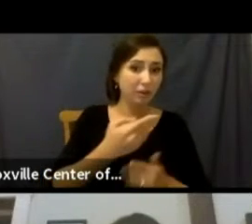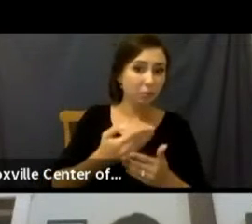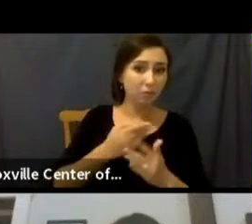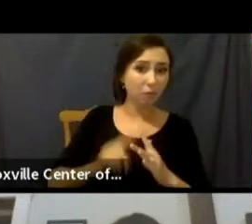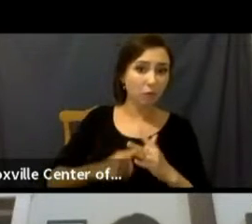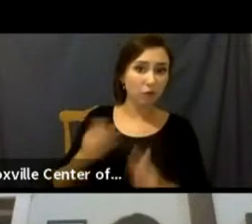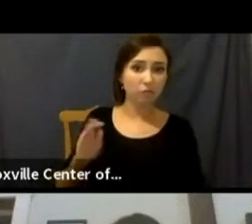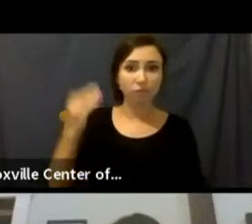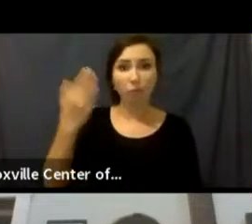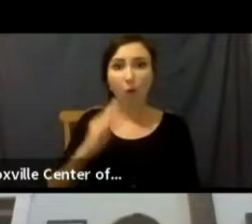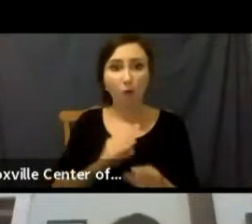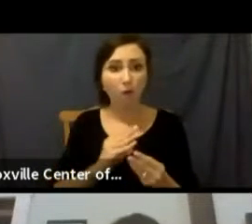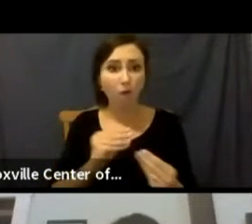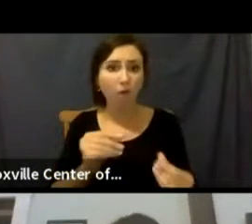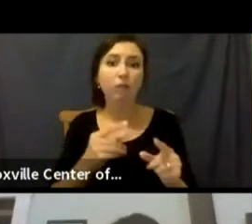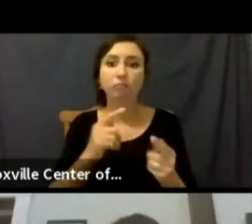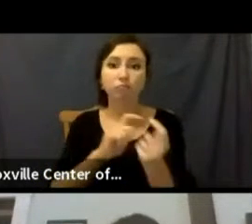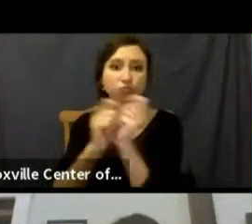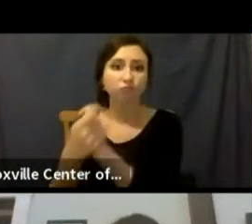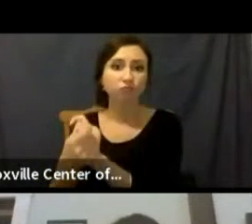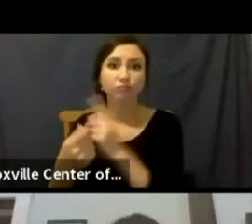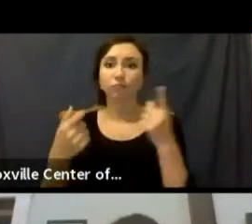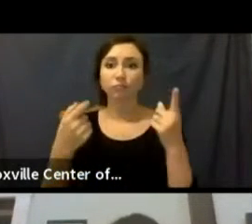proposing resolutions for something even more